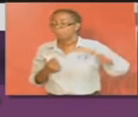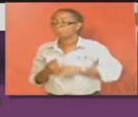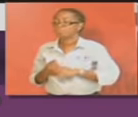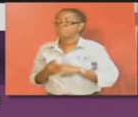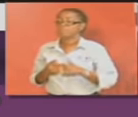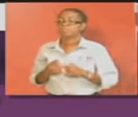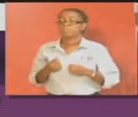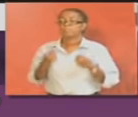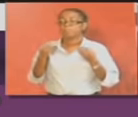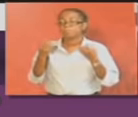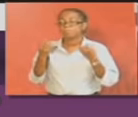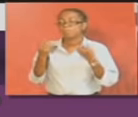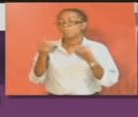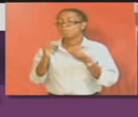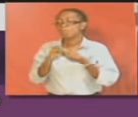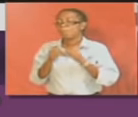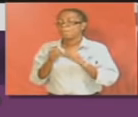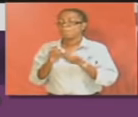Thank you.